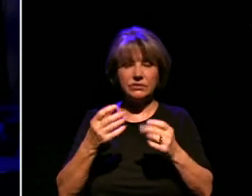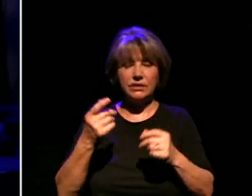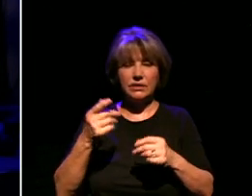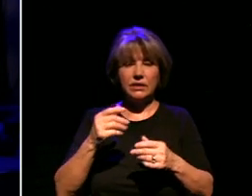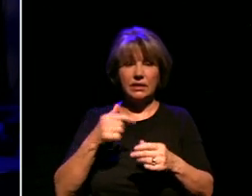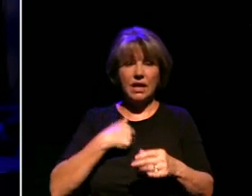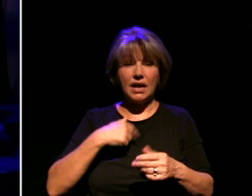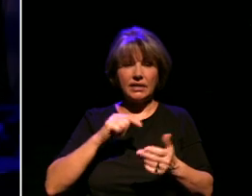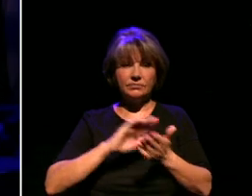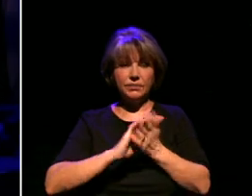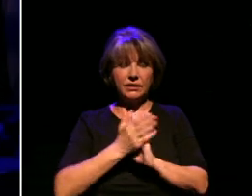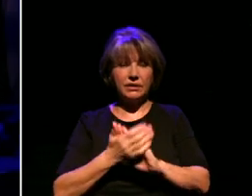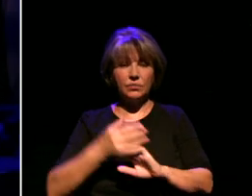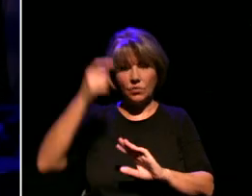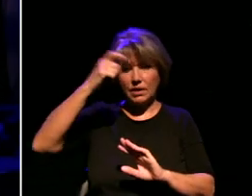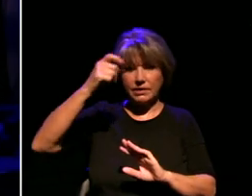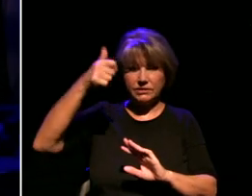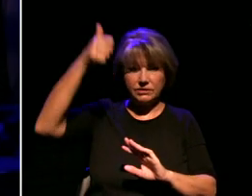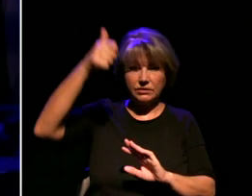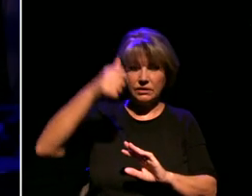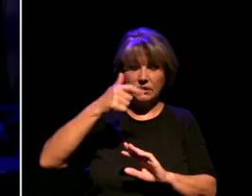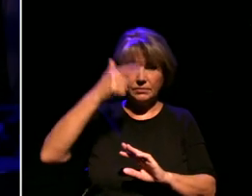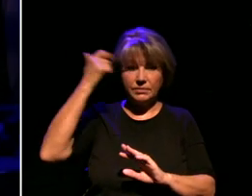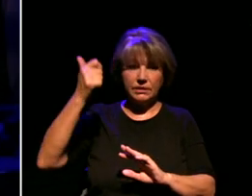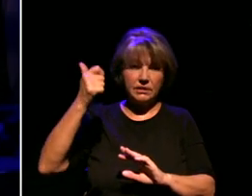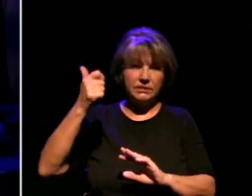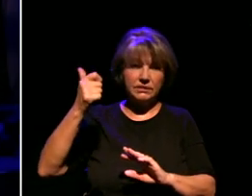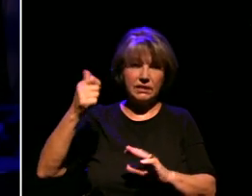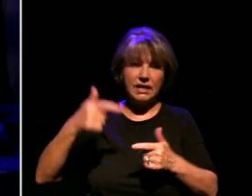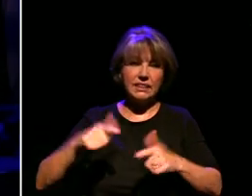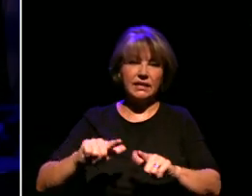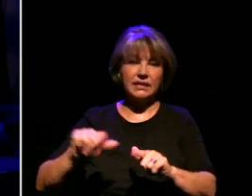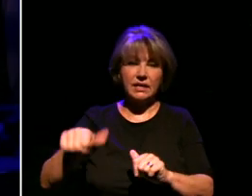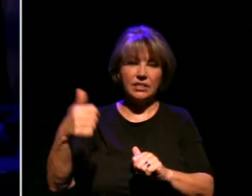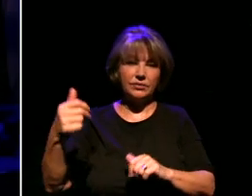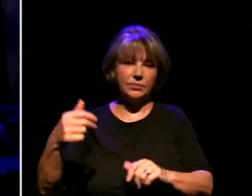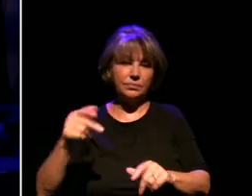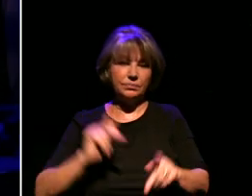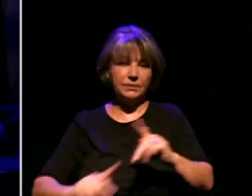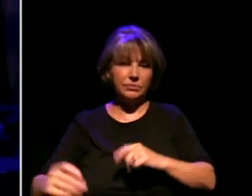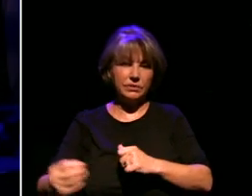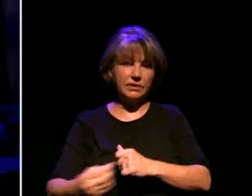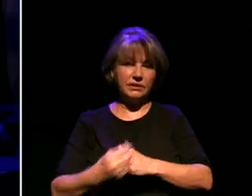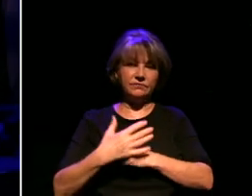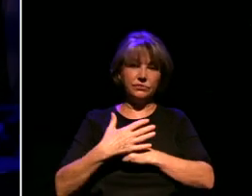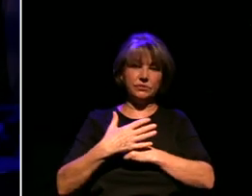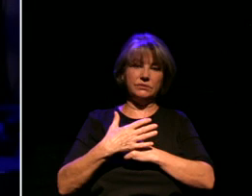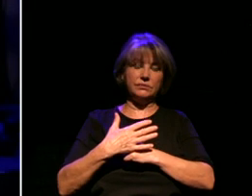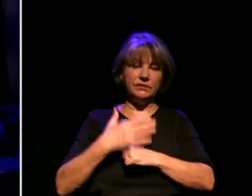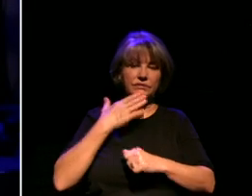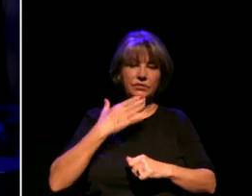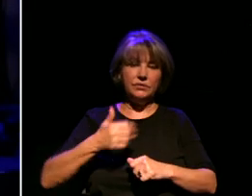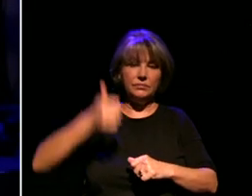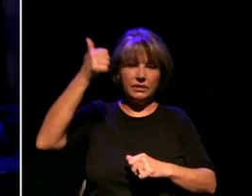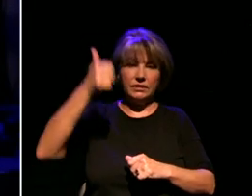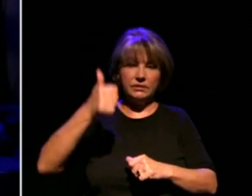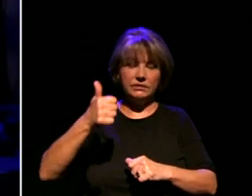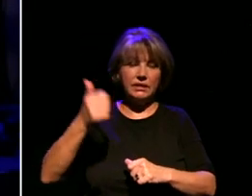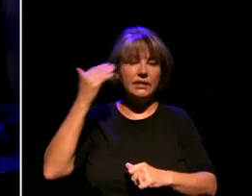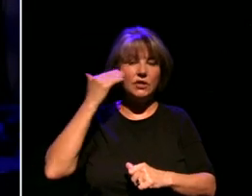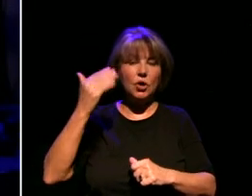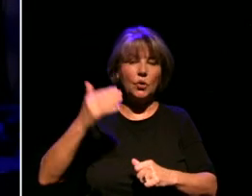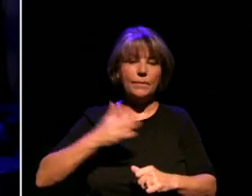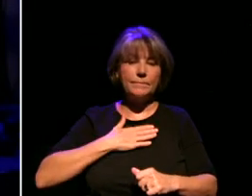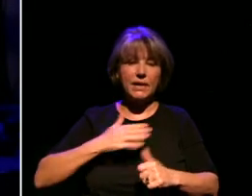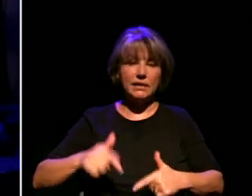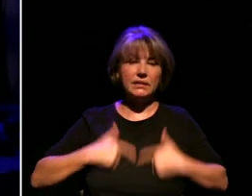put myself around people who can help me develop a plan, because I know my life without one, and I know my life with one, and